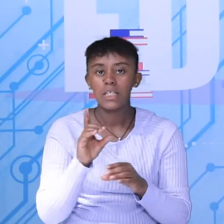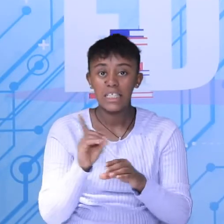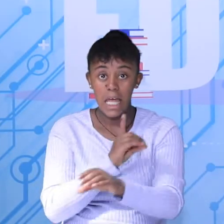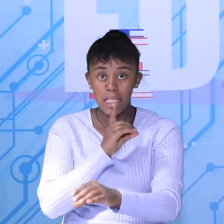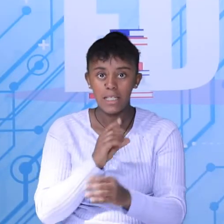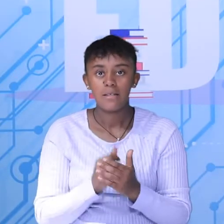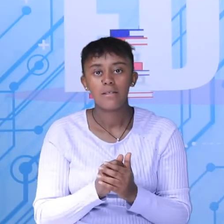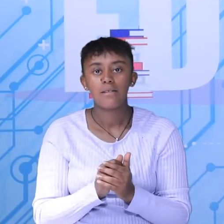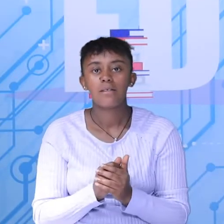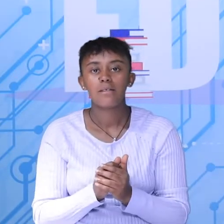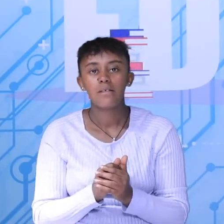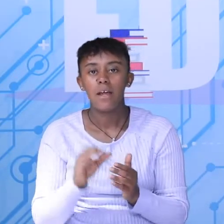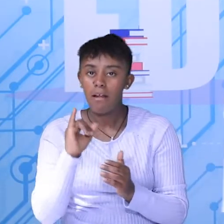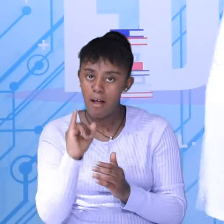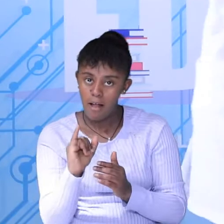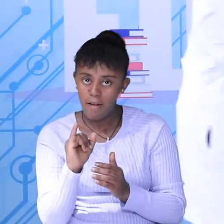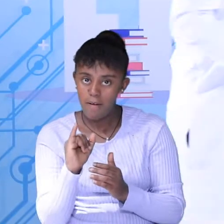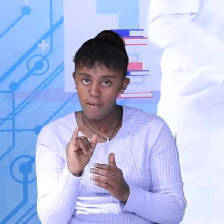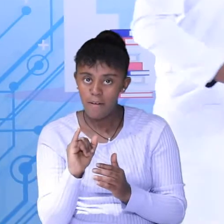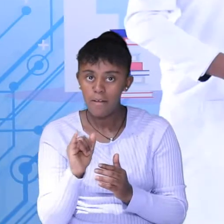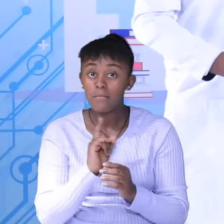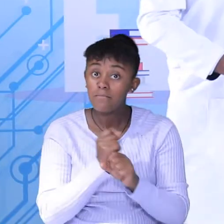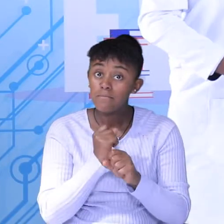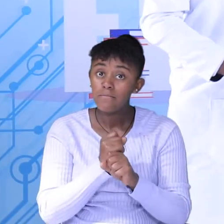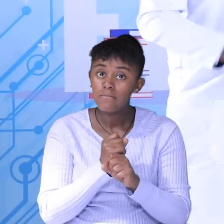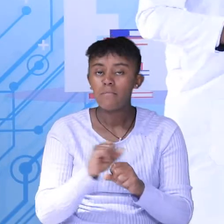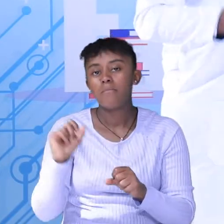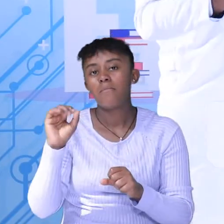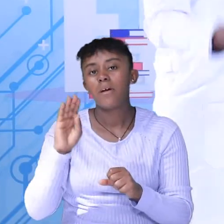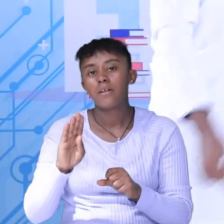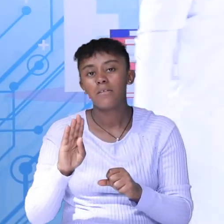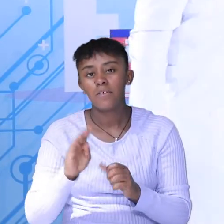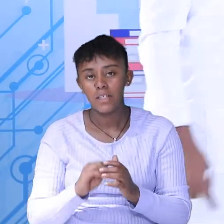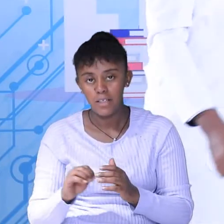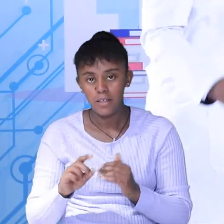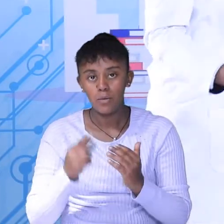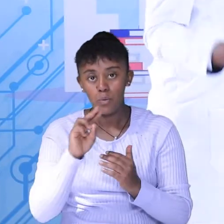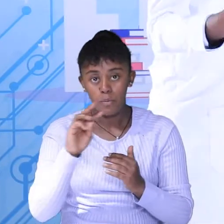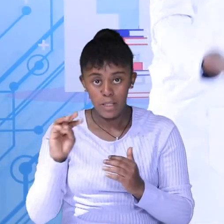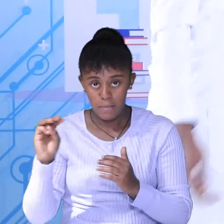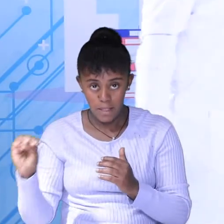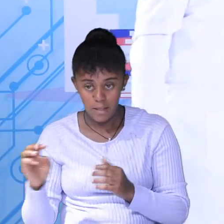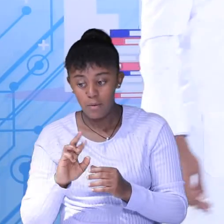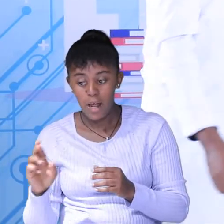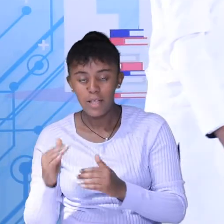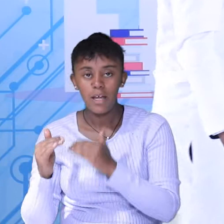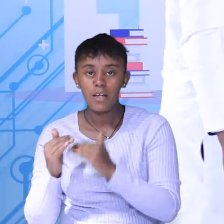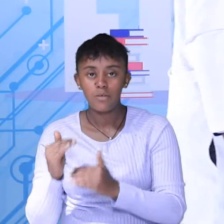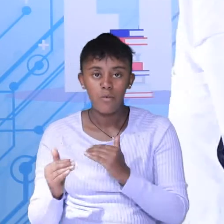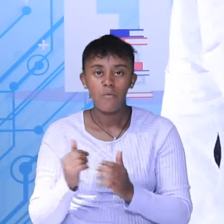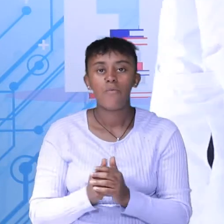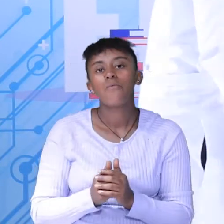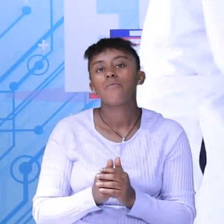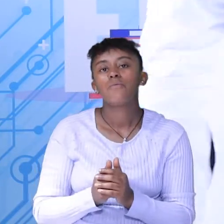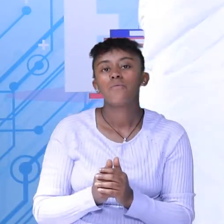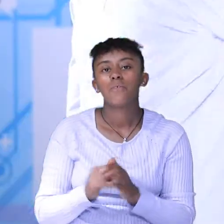and here you have the current I. We are asked to find the magnetic field at a distance of 2 millimeters to the right side of the current carrying